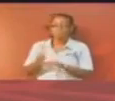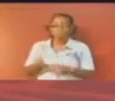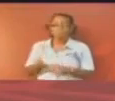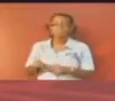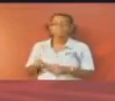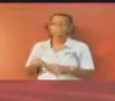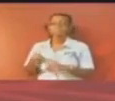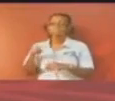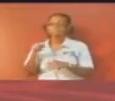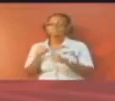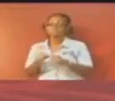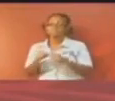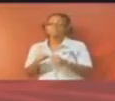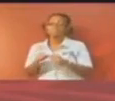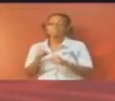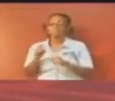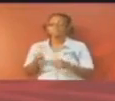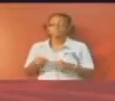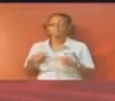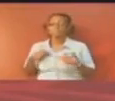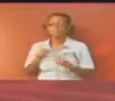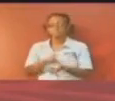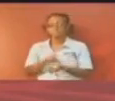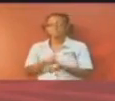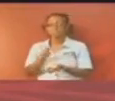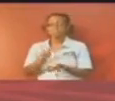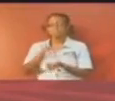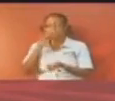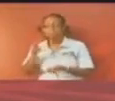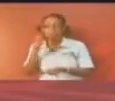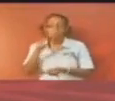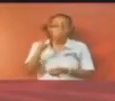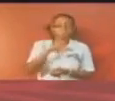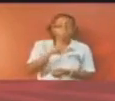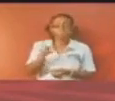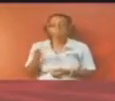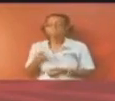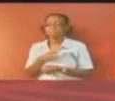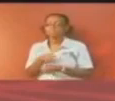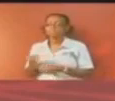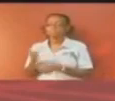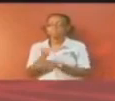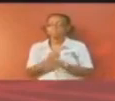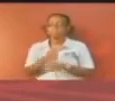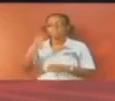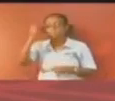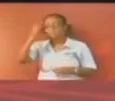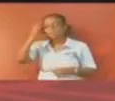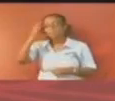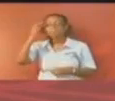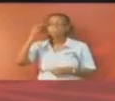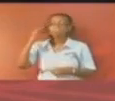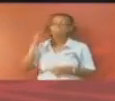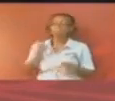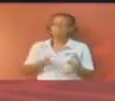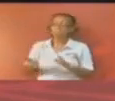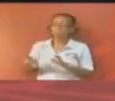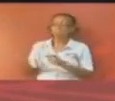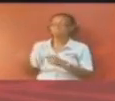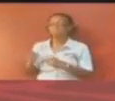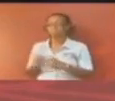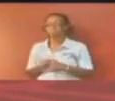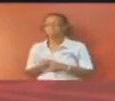site and nurses. And it prepares them mentally at this point in time to really have an increased